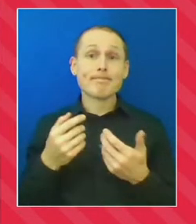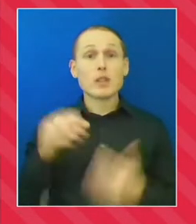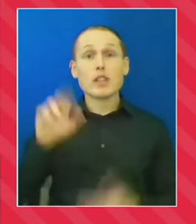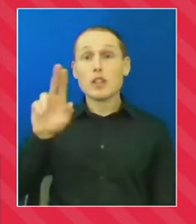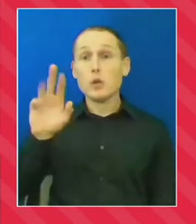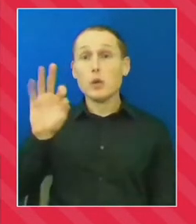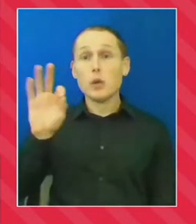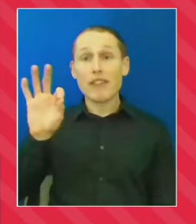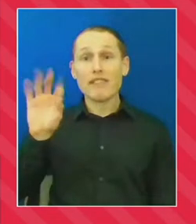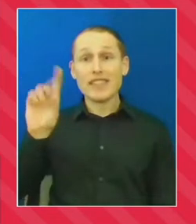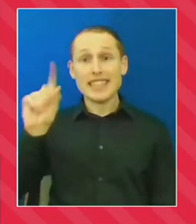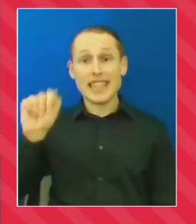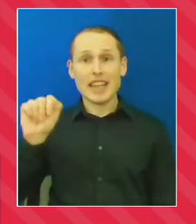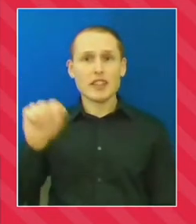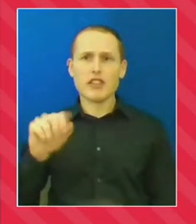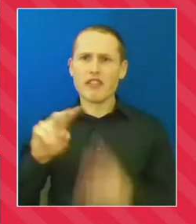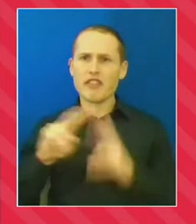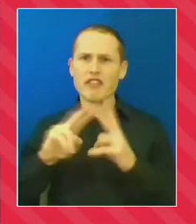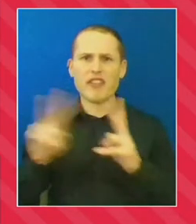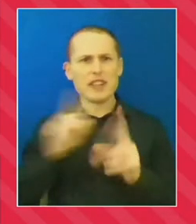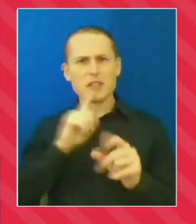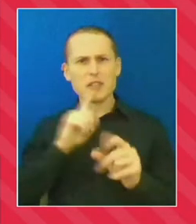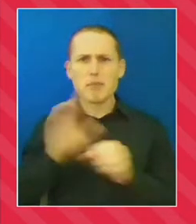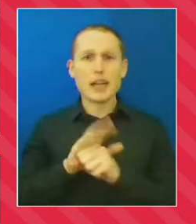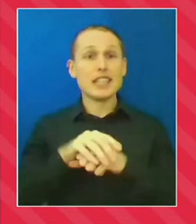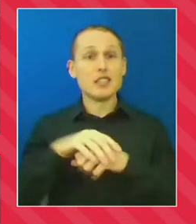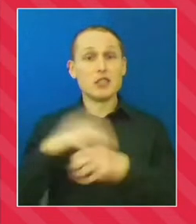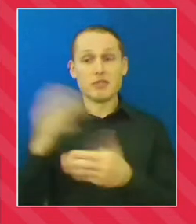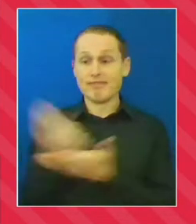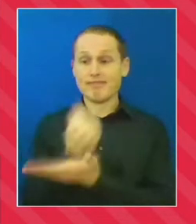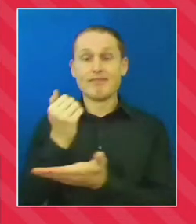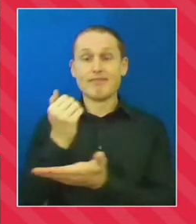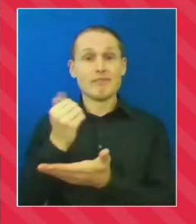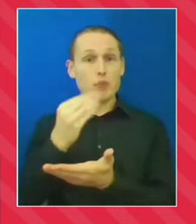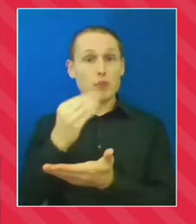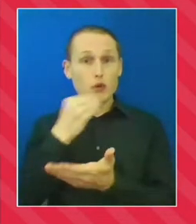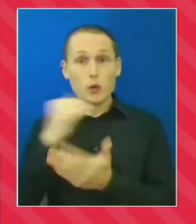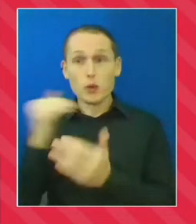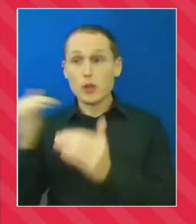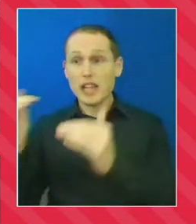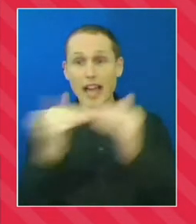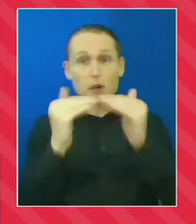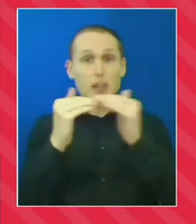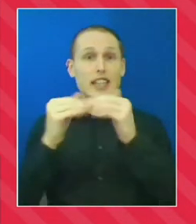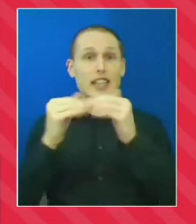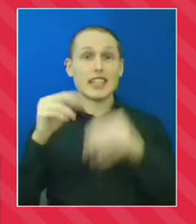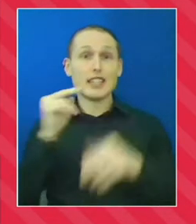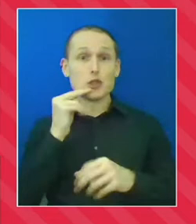committed to leveraging our available equities to promoting and elevate nutrition security, we cannot do